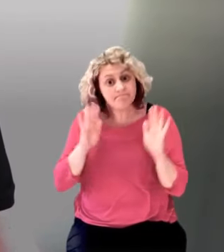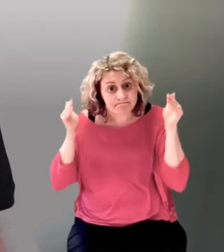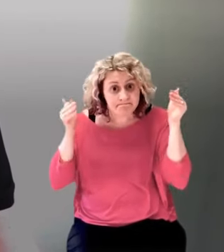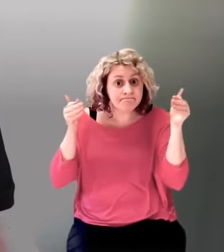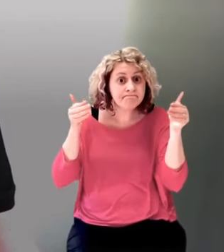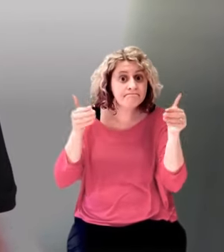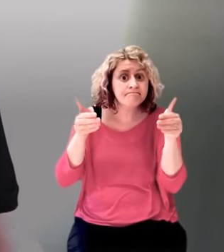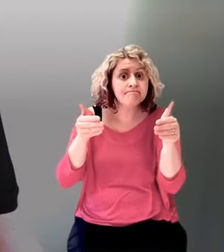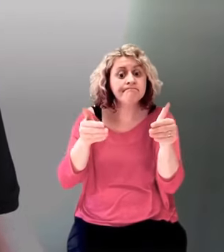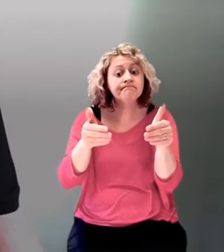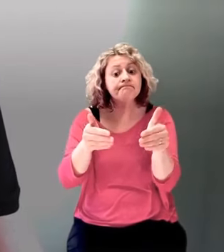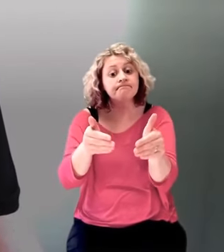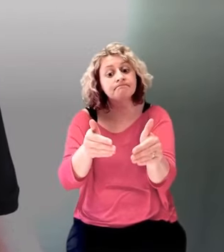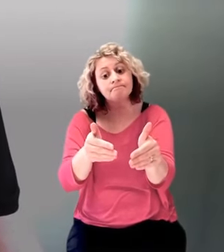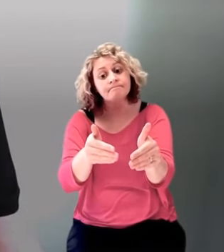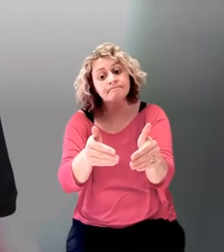meantime.